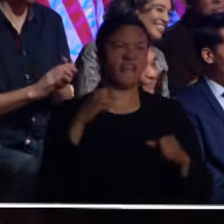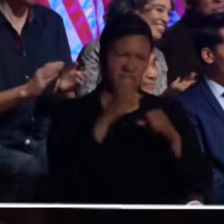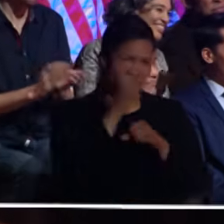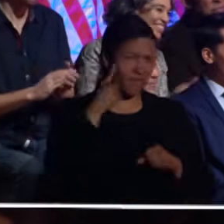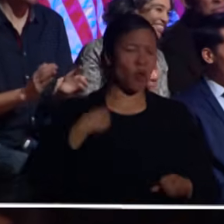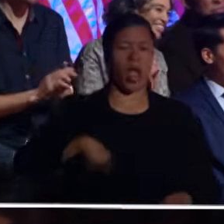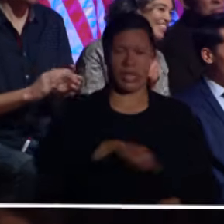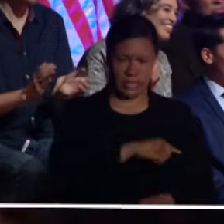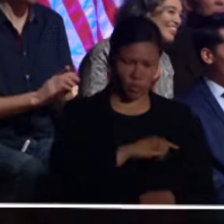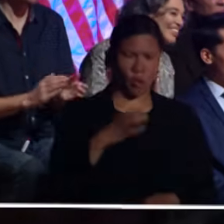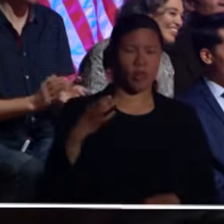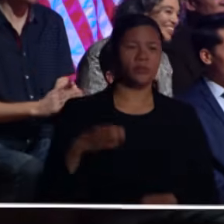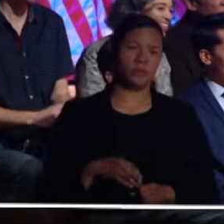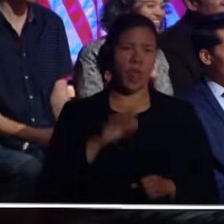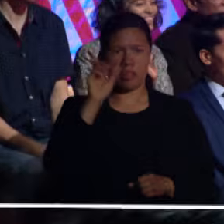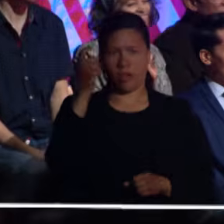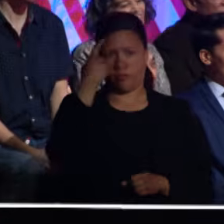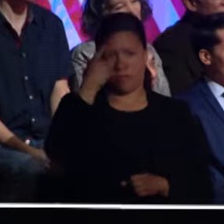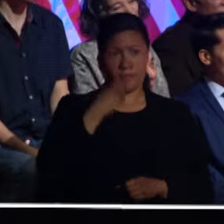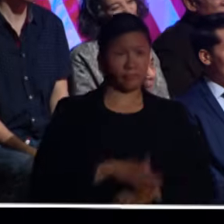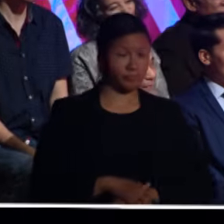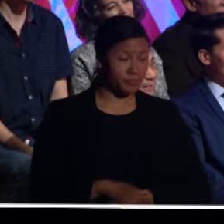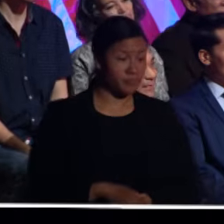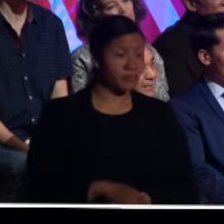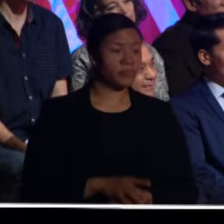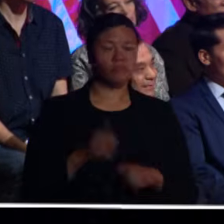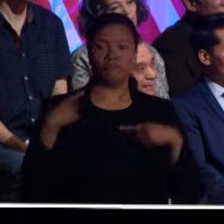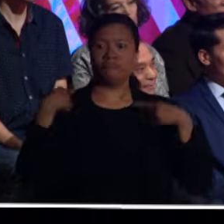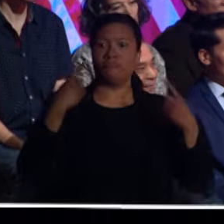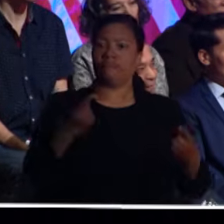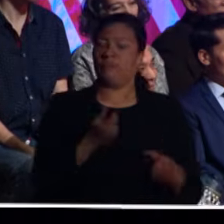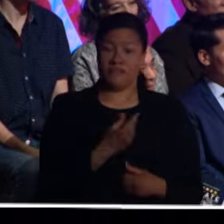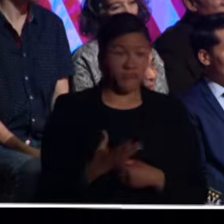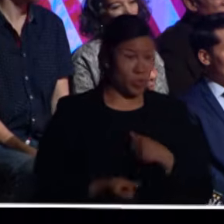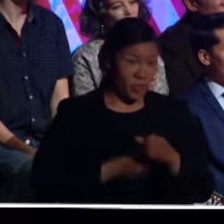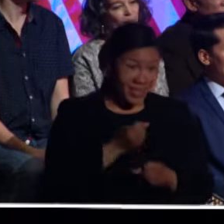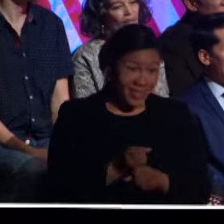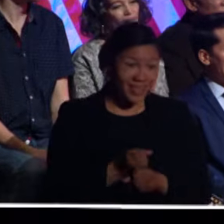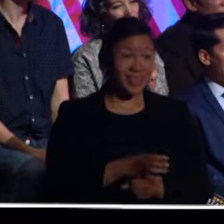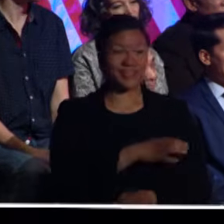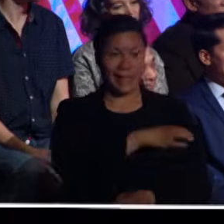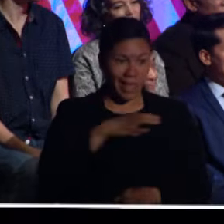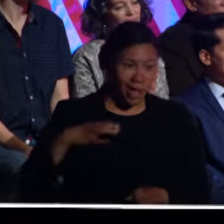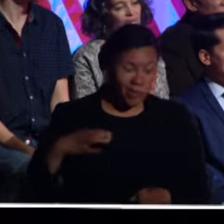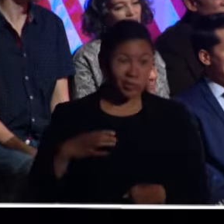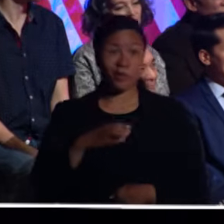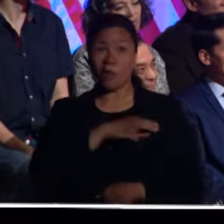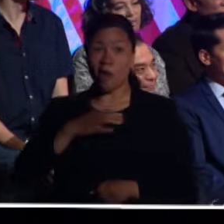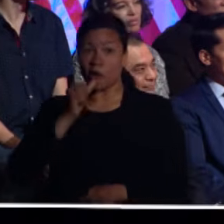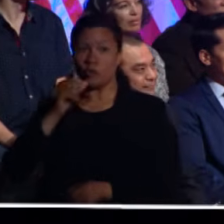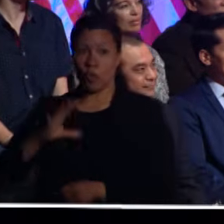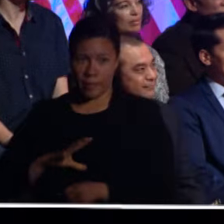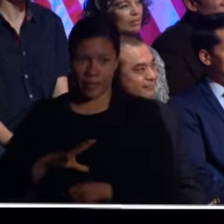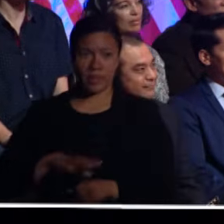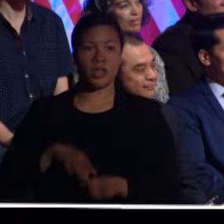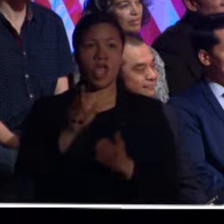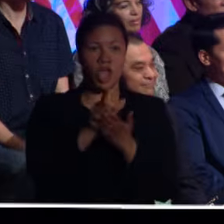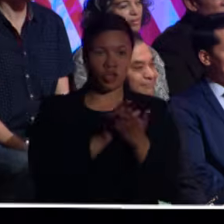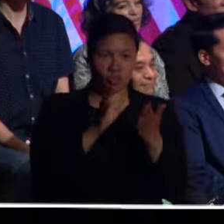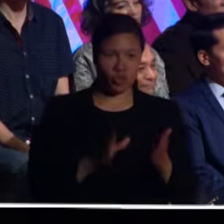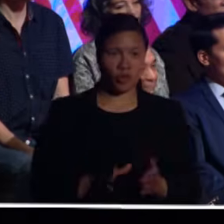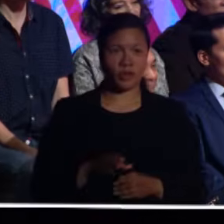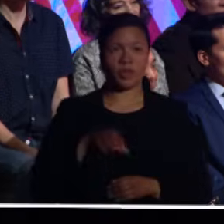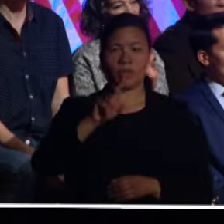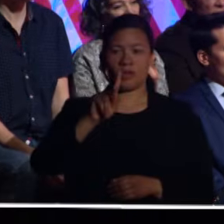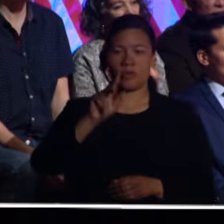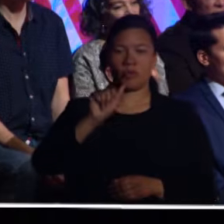It's been certainly a few years now that the Congresswoman, the Council, Attorney General Carl Racine, and